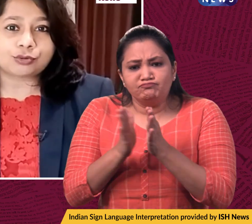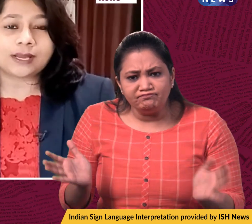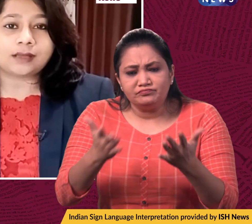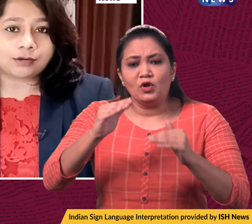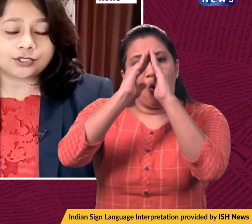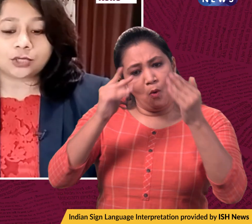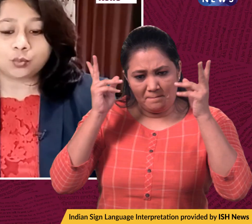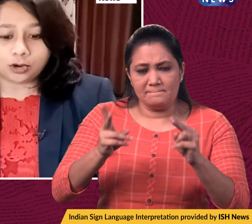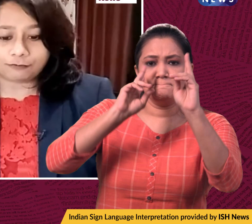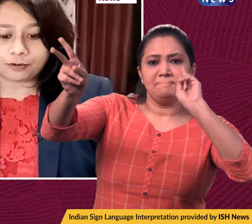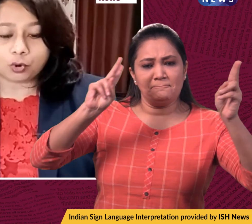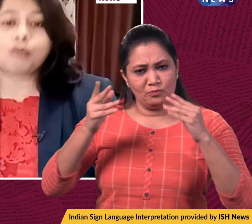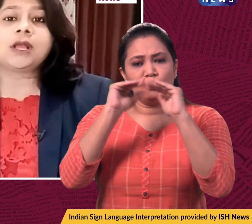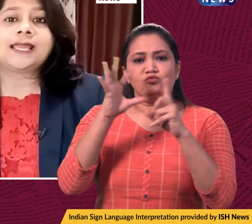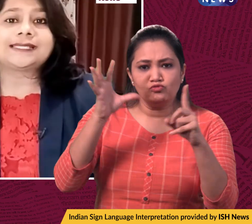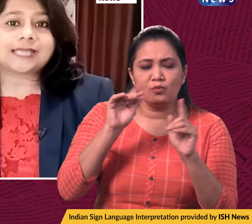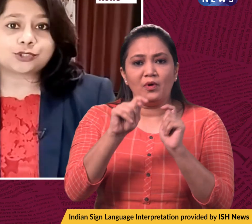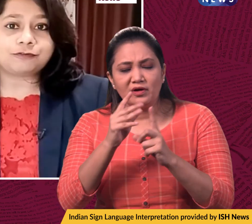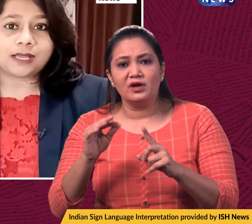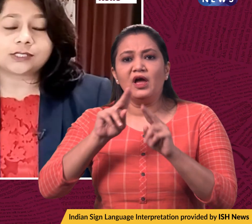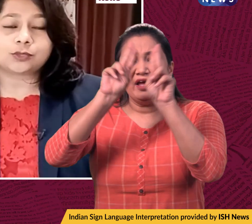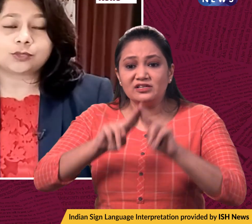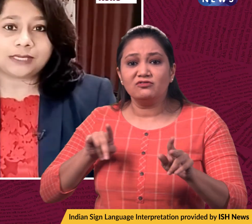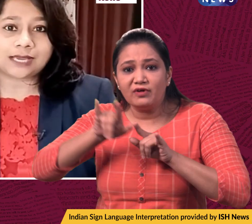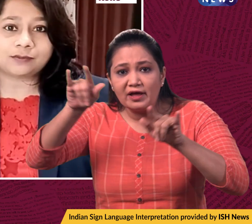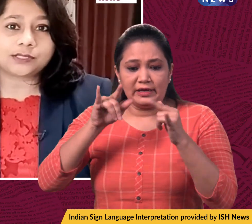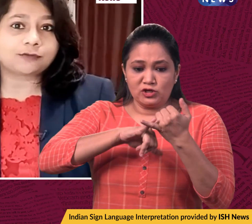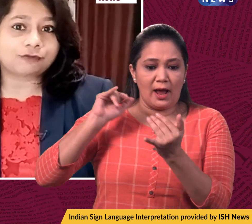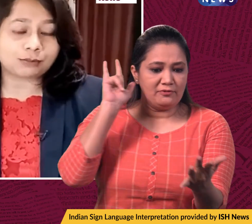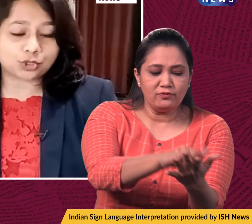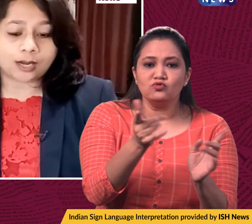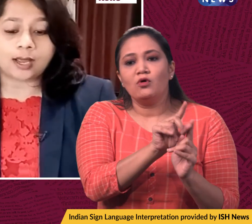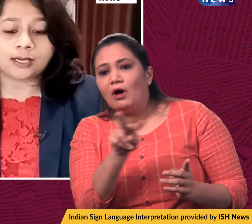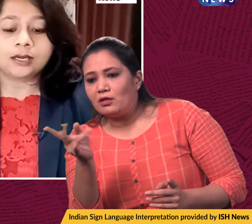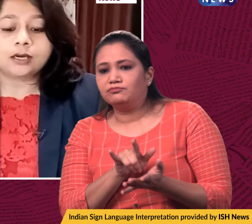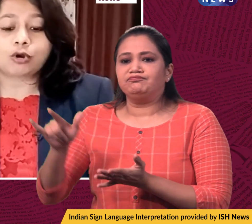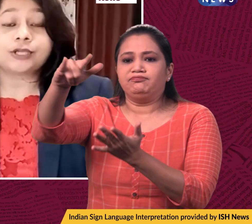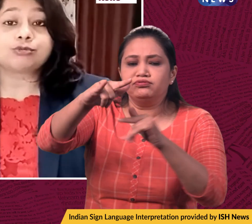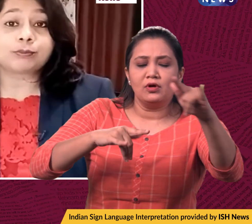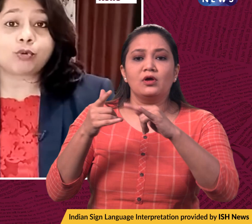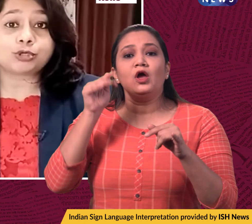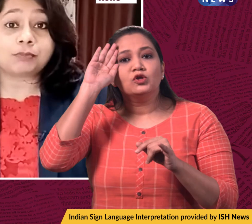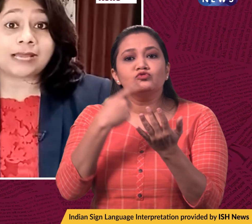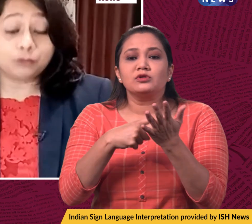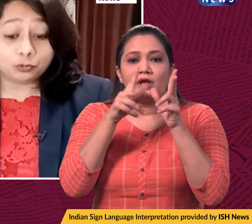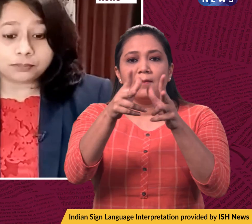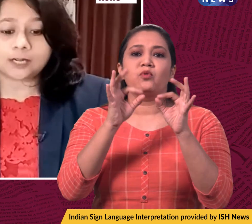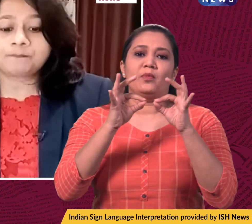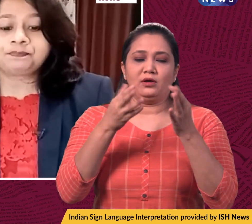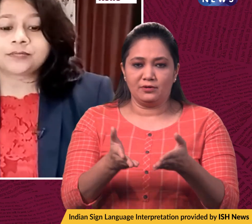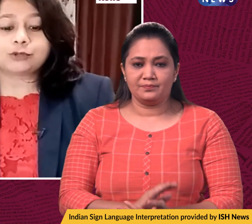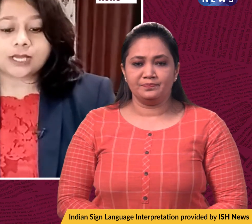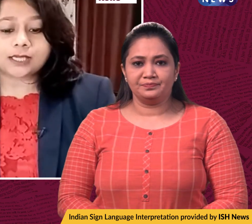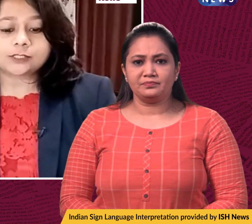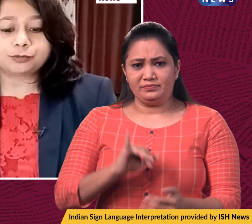are also encouraging work from home. International flights are also being diverted from Shanghai, according to a report by